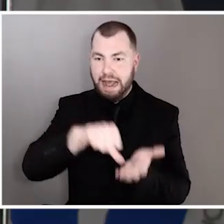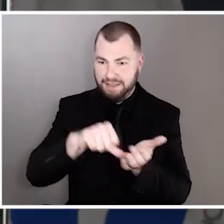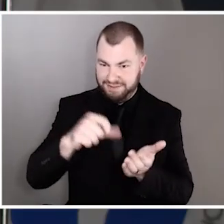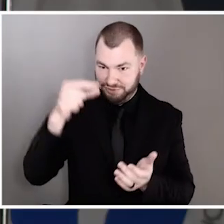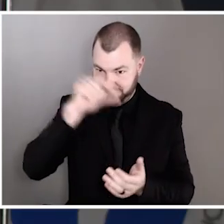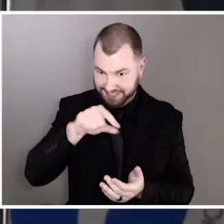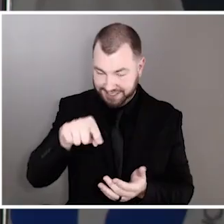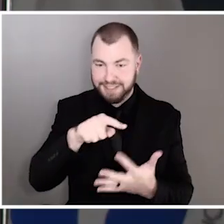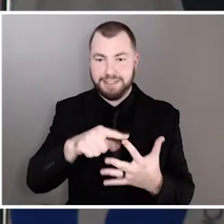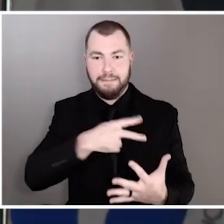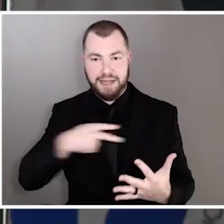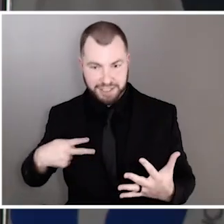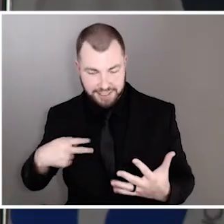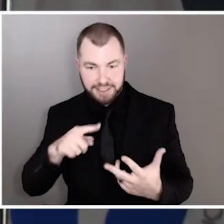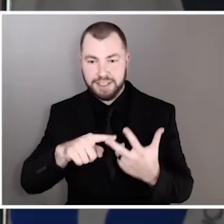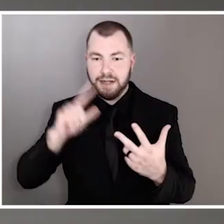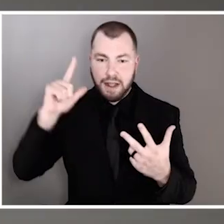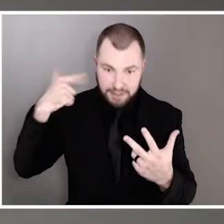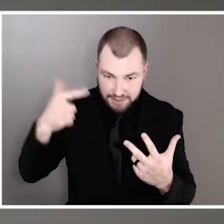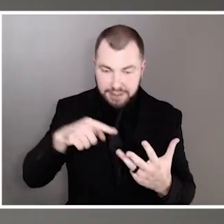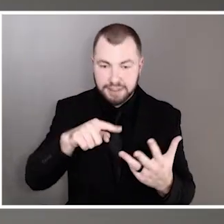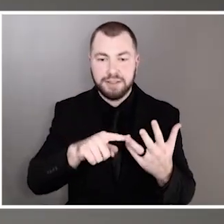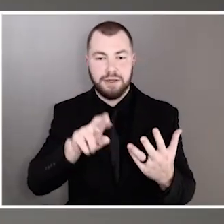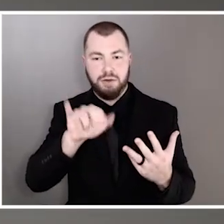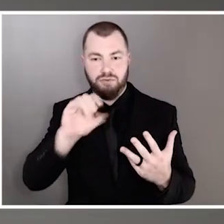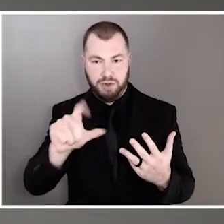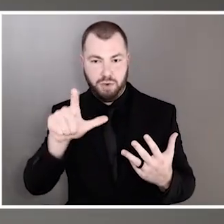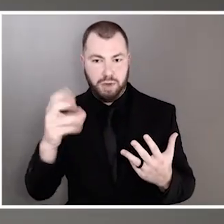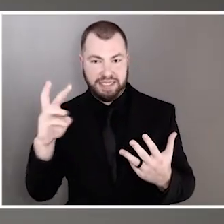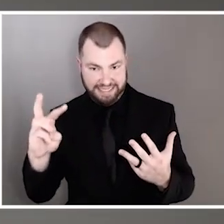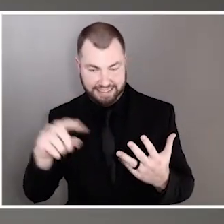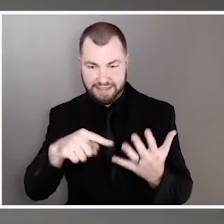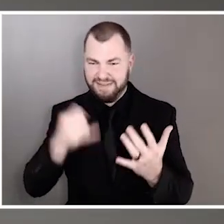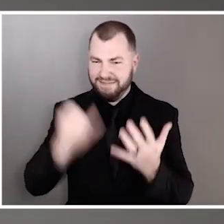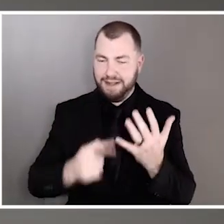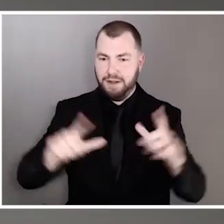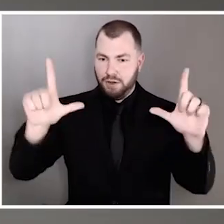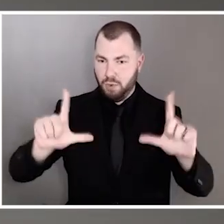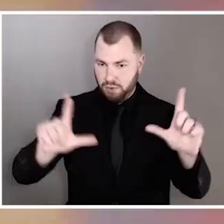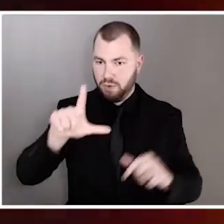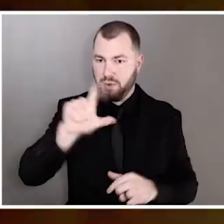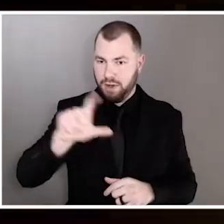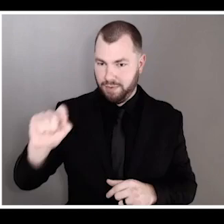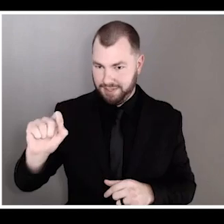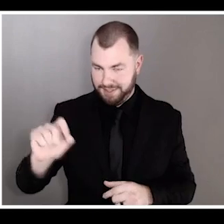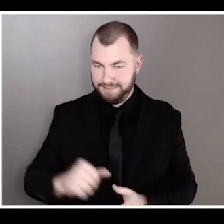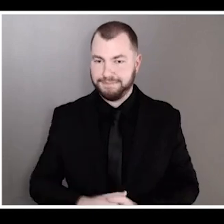Games, the Beijing Games, the London Games, the Rio 2016 Games, and then finally Tokyo 2020.